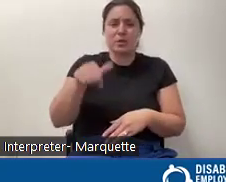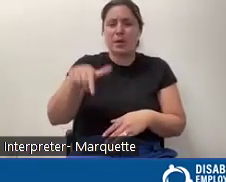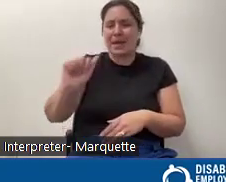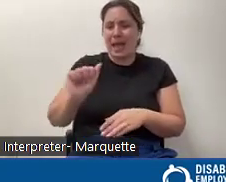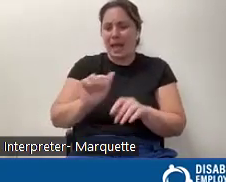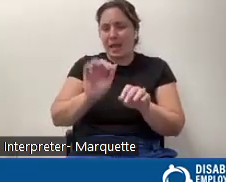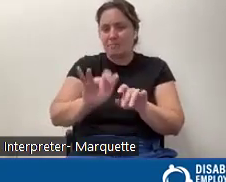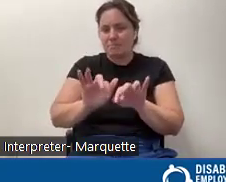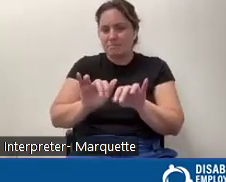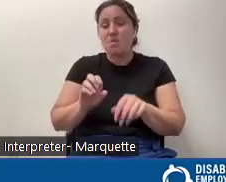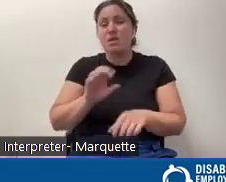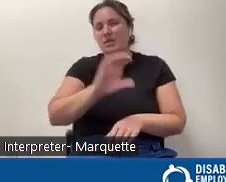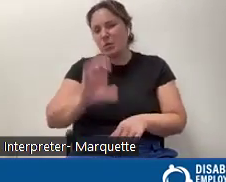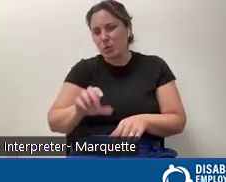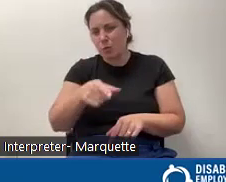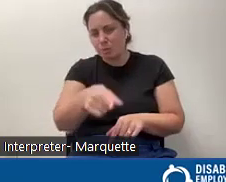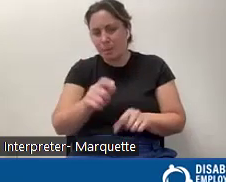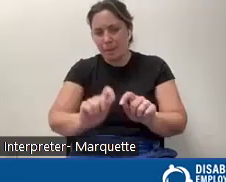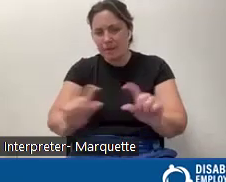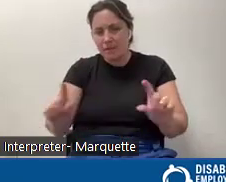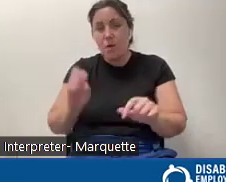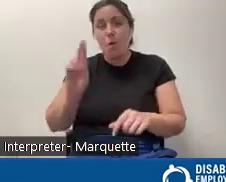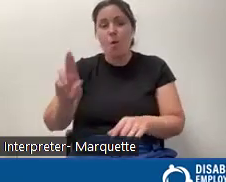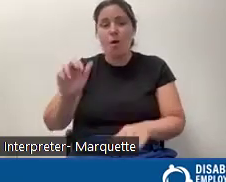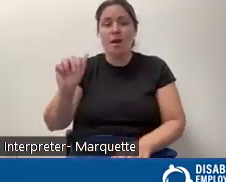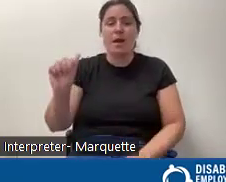window, or you can reach out to us at